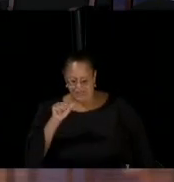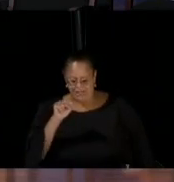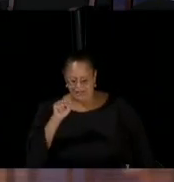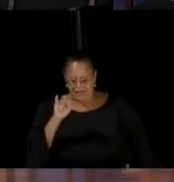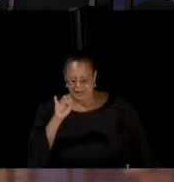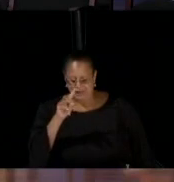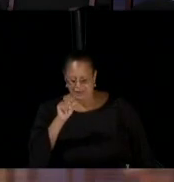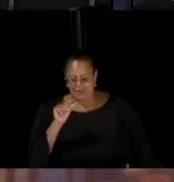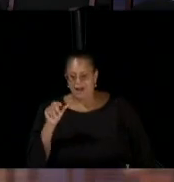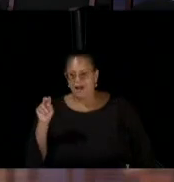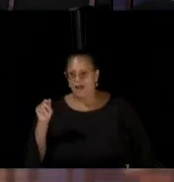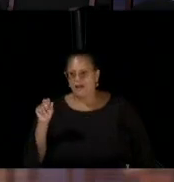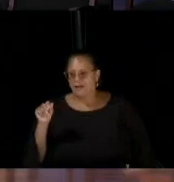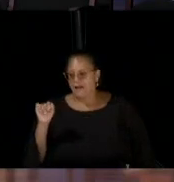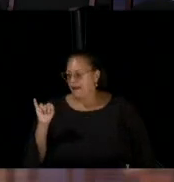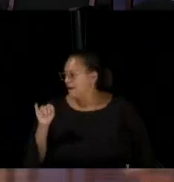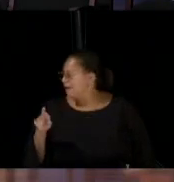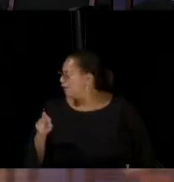Anika Nair.